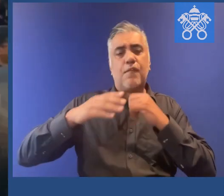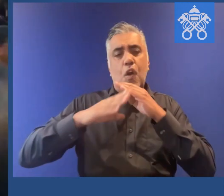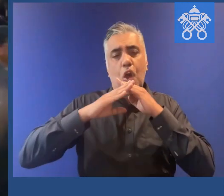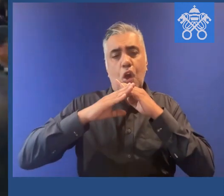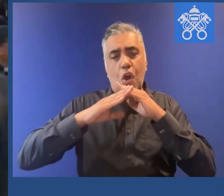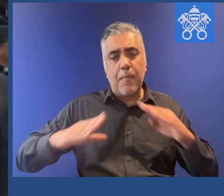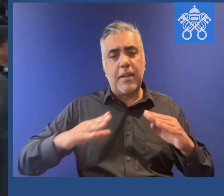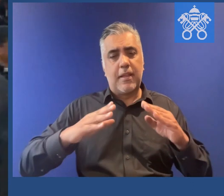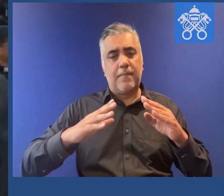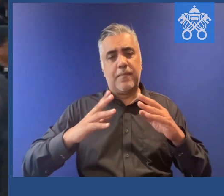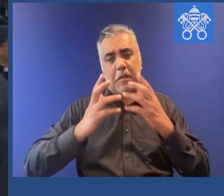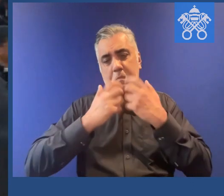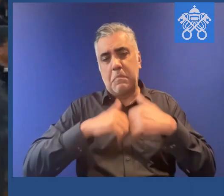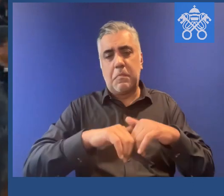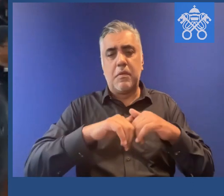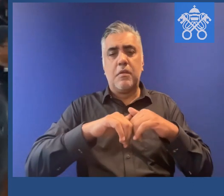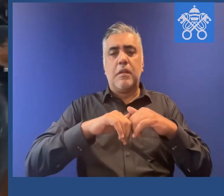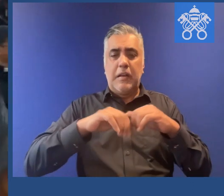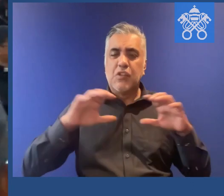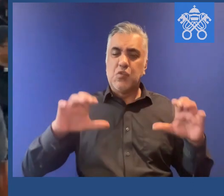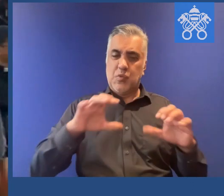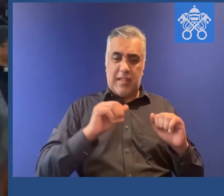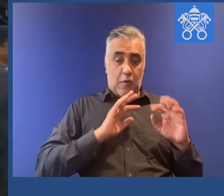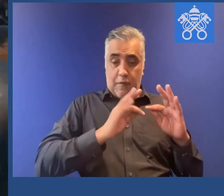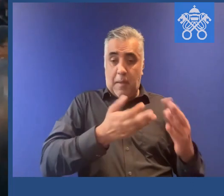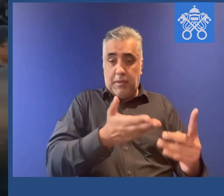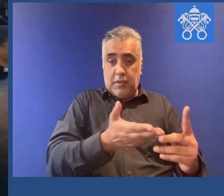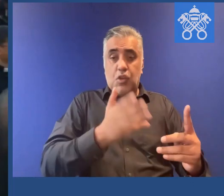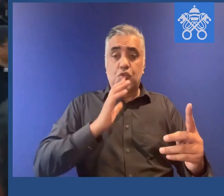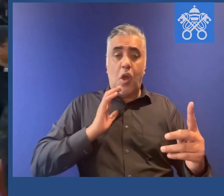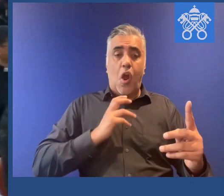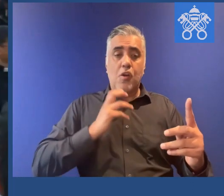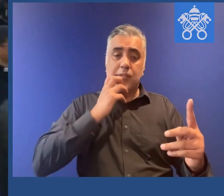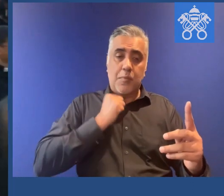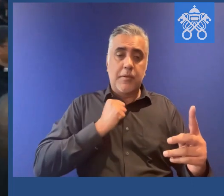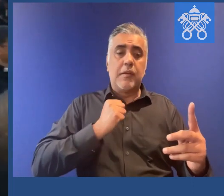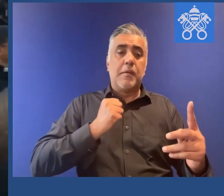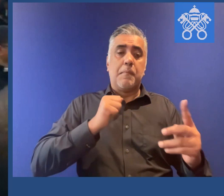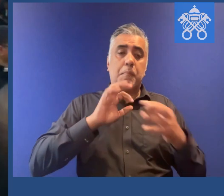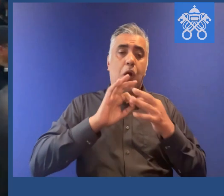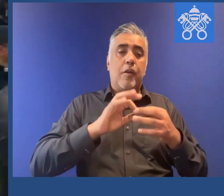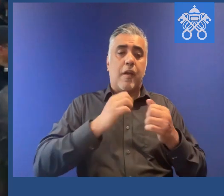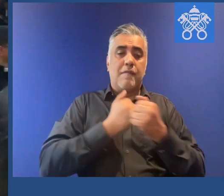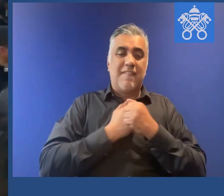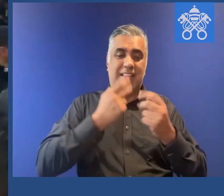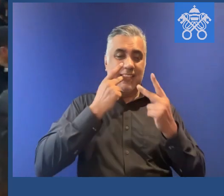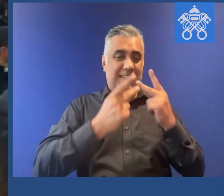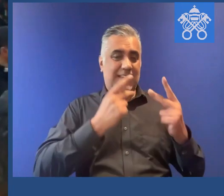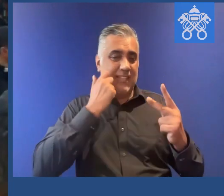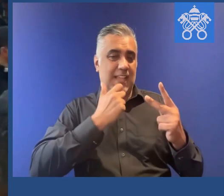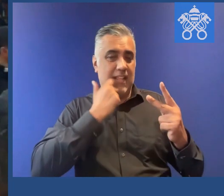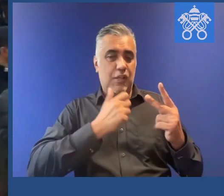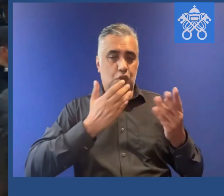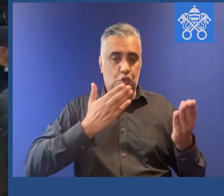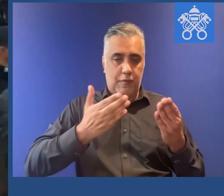harmony and peace. Let us do so in our families so that the sacramental bond of love is seen daily in service and